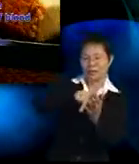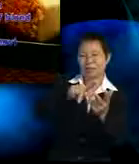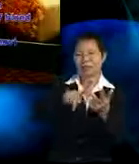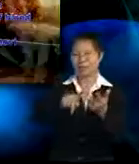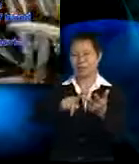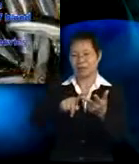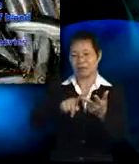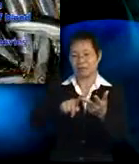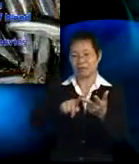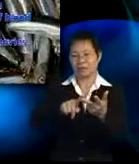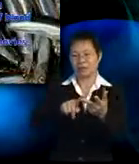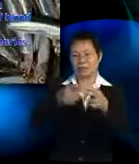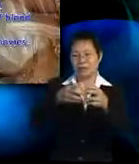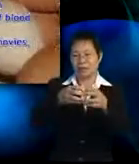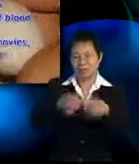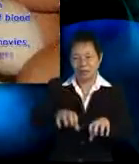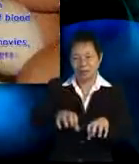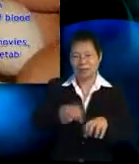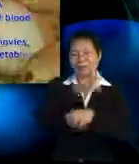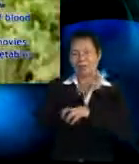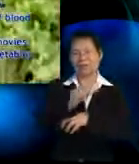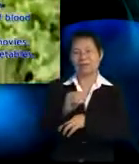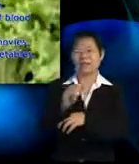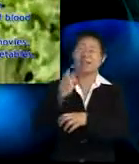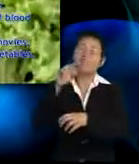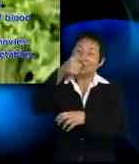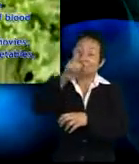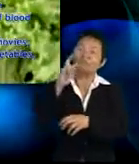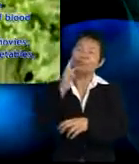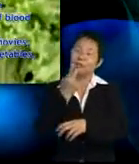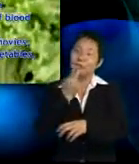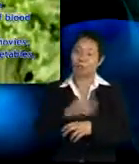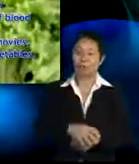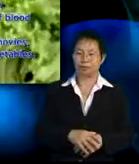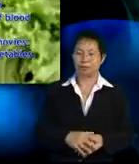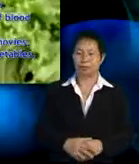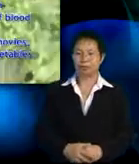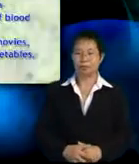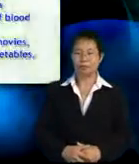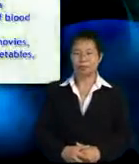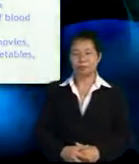cheese, anchovies, egg, green vegetables.